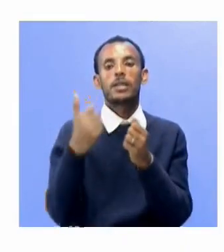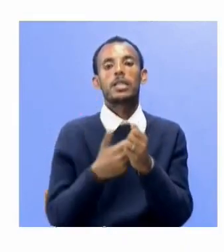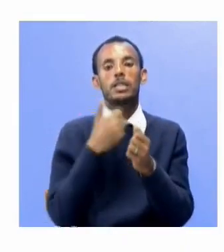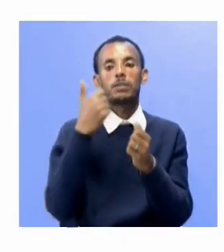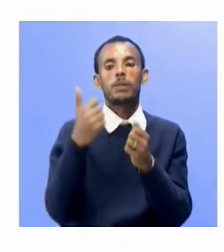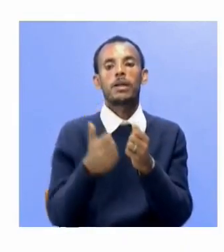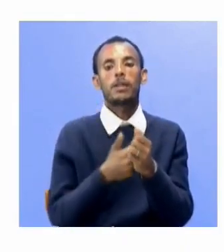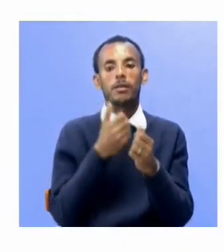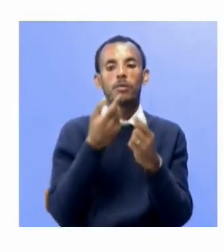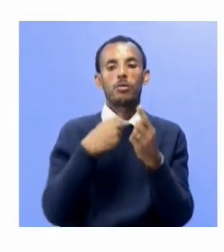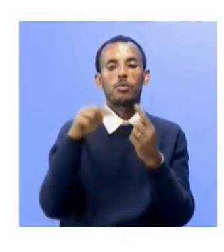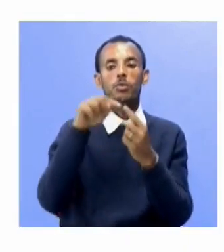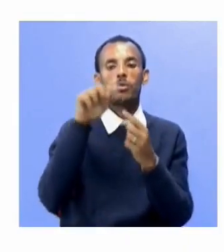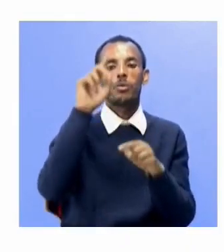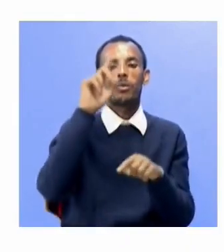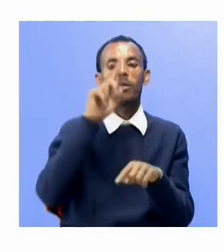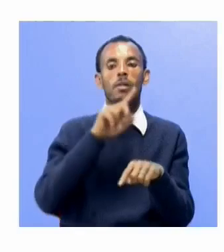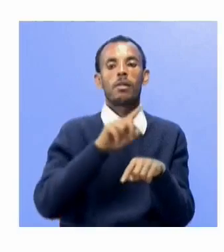respect to time.